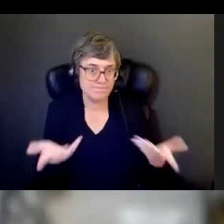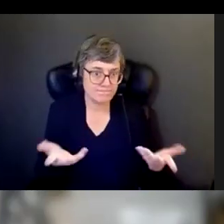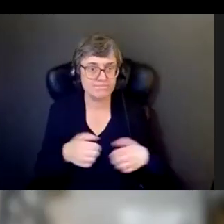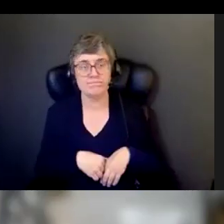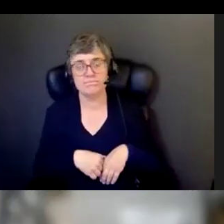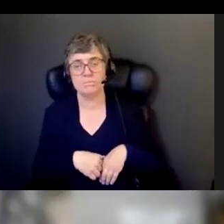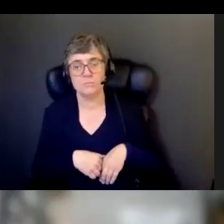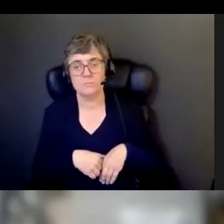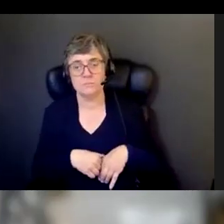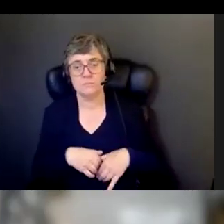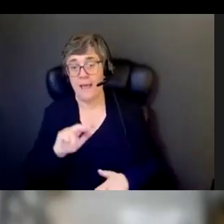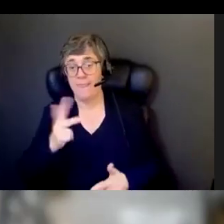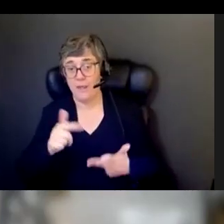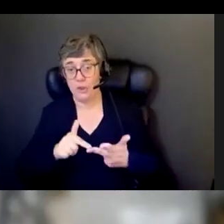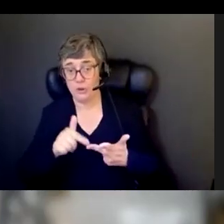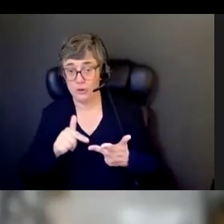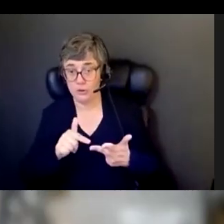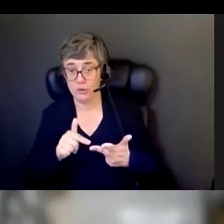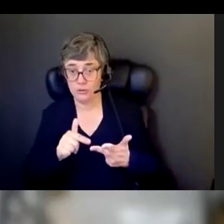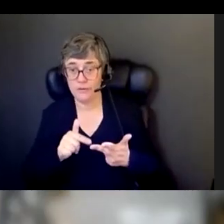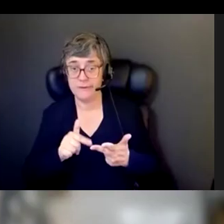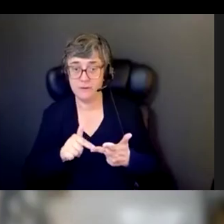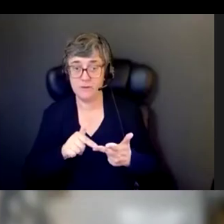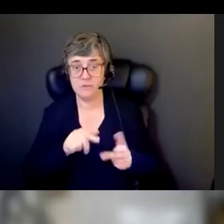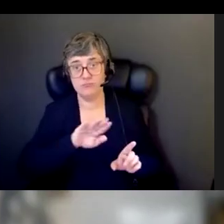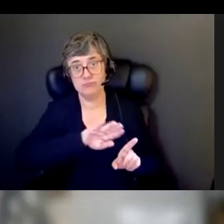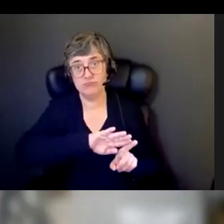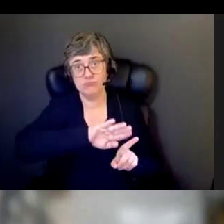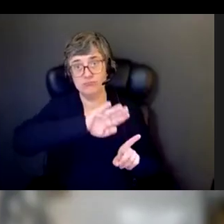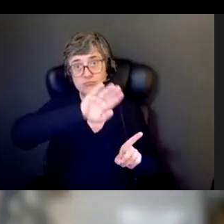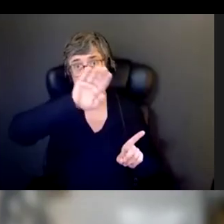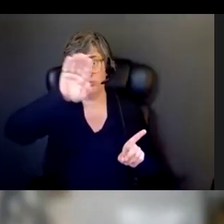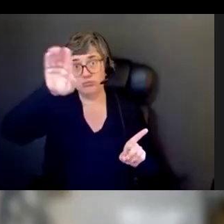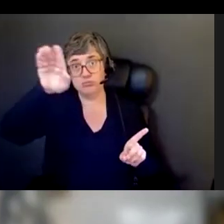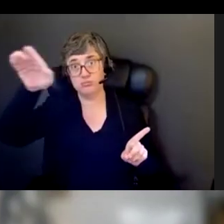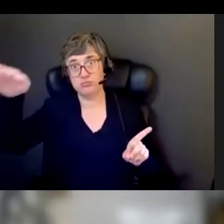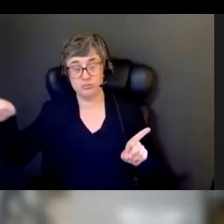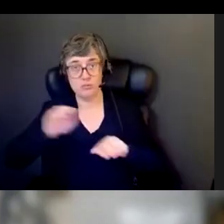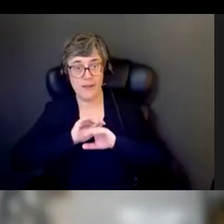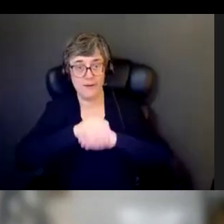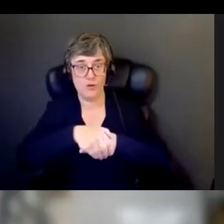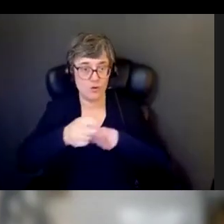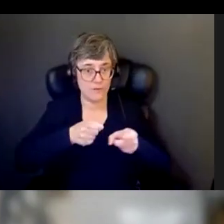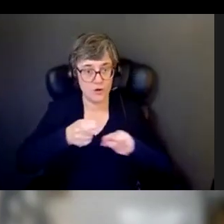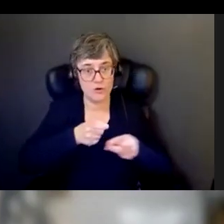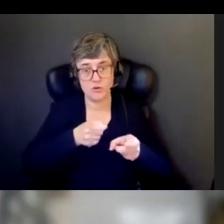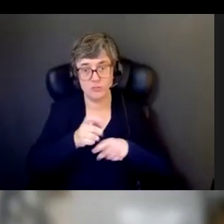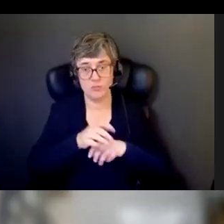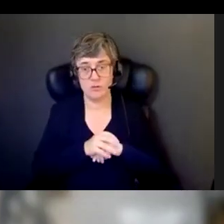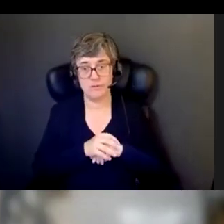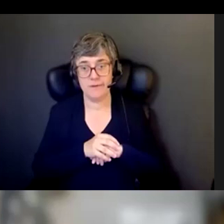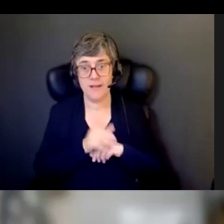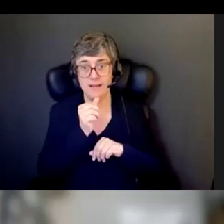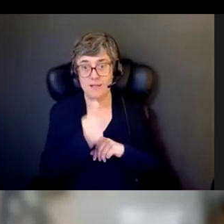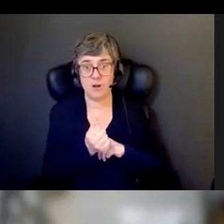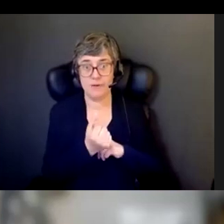is that the dynamic is not a single pre-existing dependency followed by violence. It's a continuous arc with three phases.